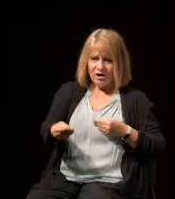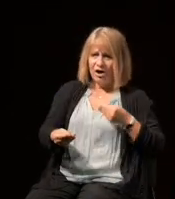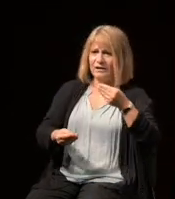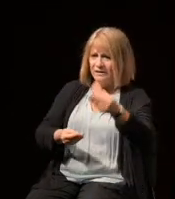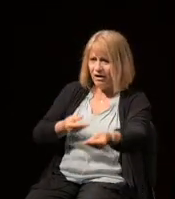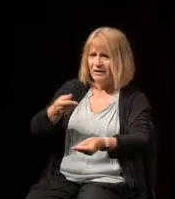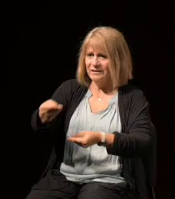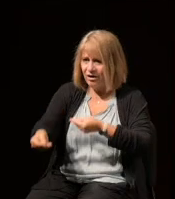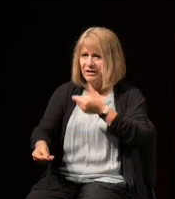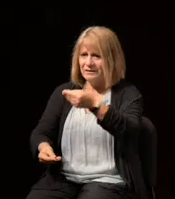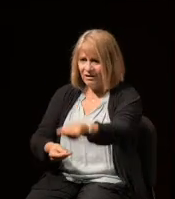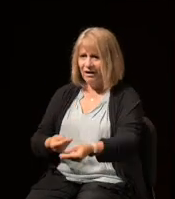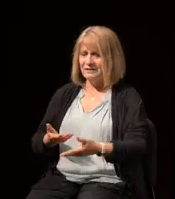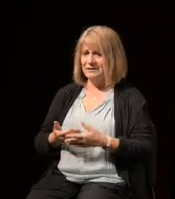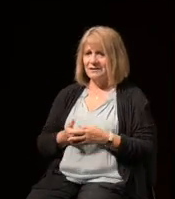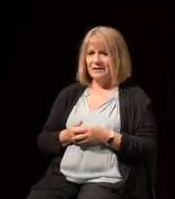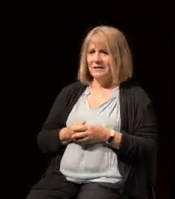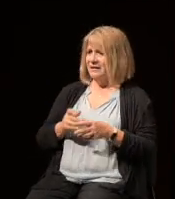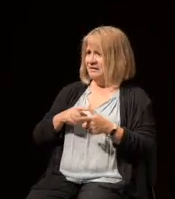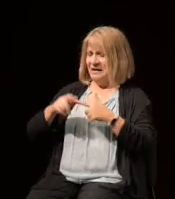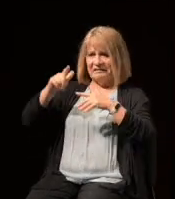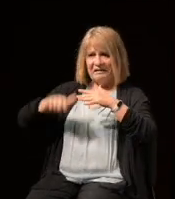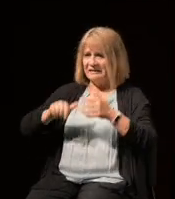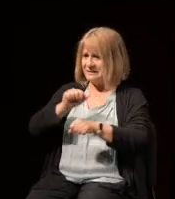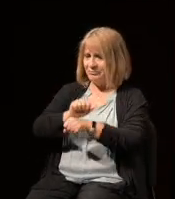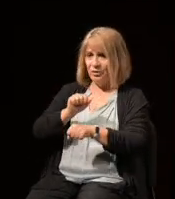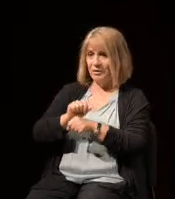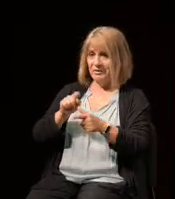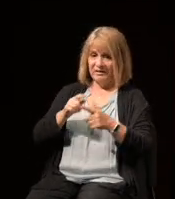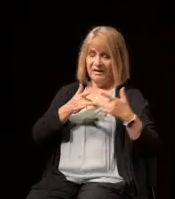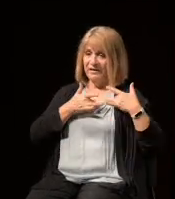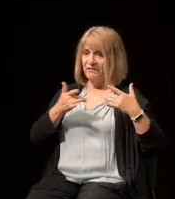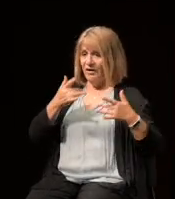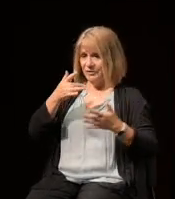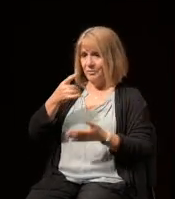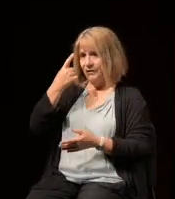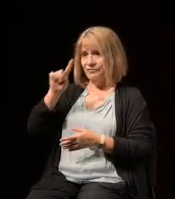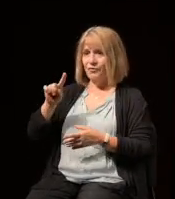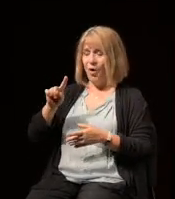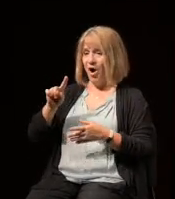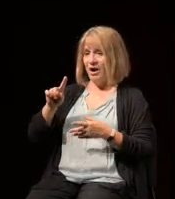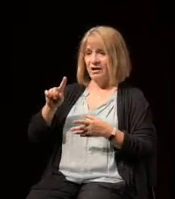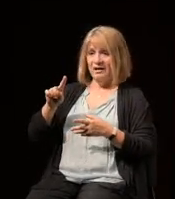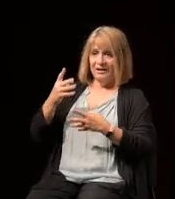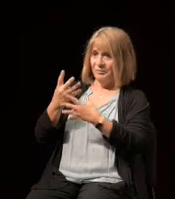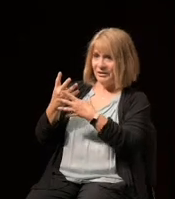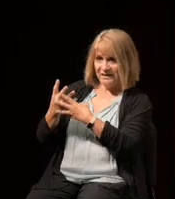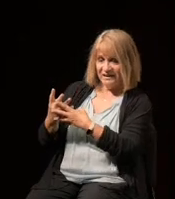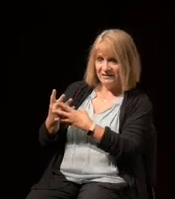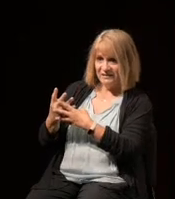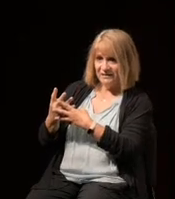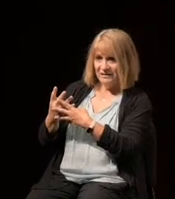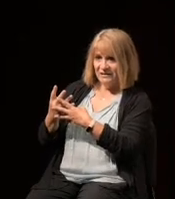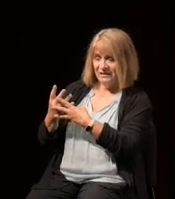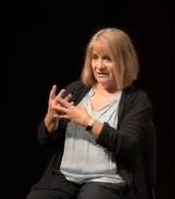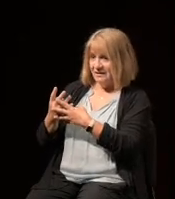in attaining employment and vulnerable to the criminal justice system that disproportionately incarcerates them or